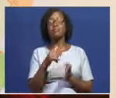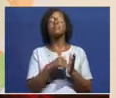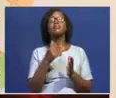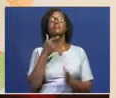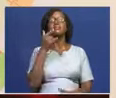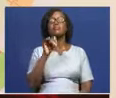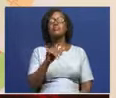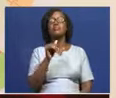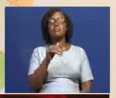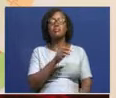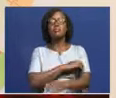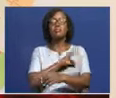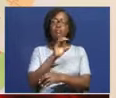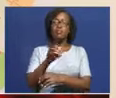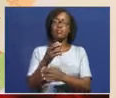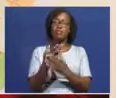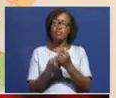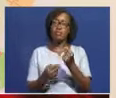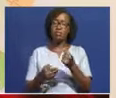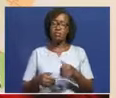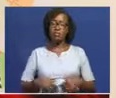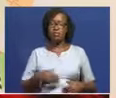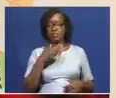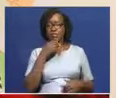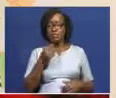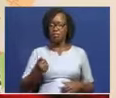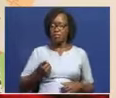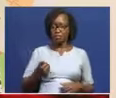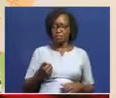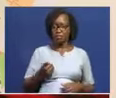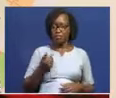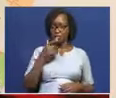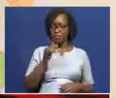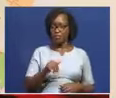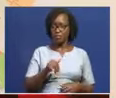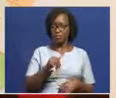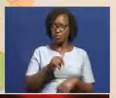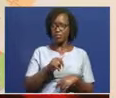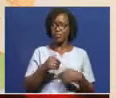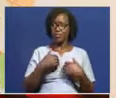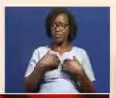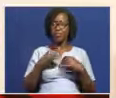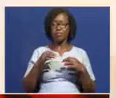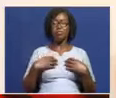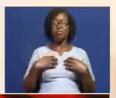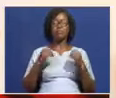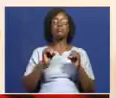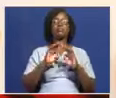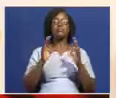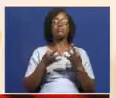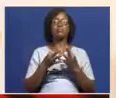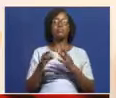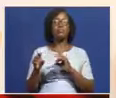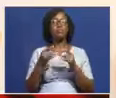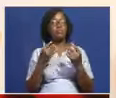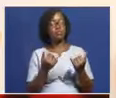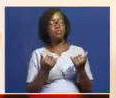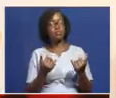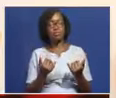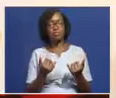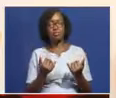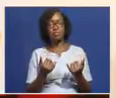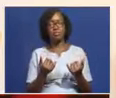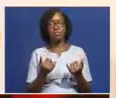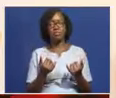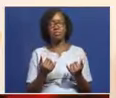say we need to empower both our young men and our young girls so that we can have healthy families. What we are doing currently is actually